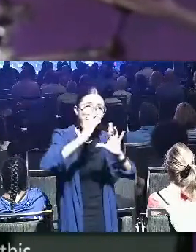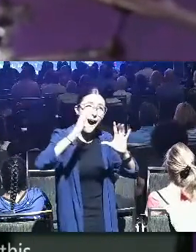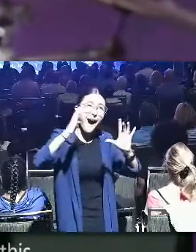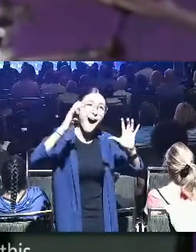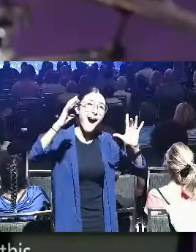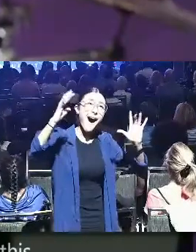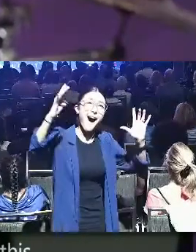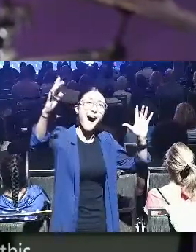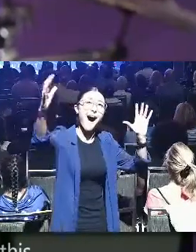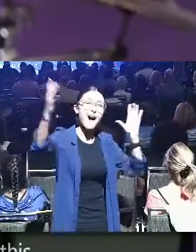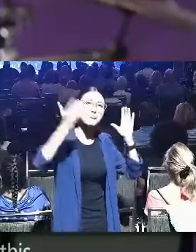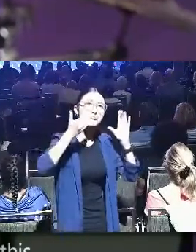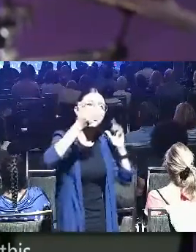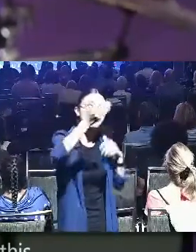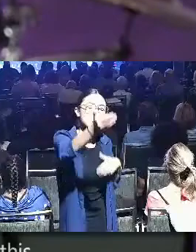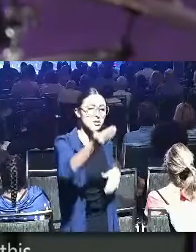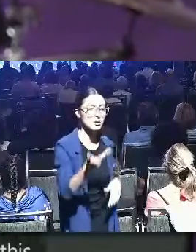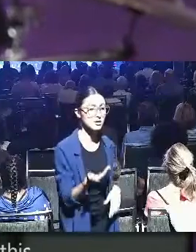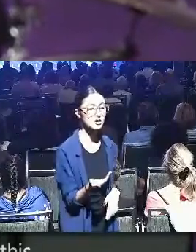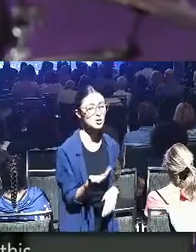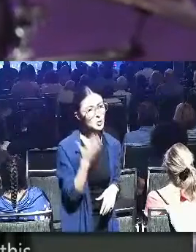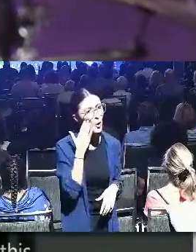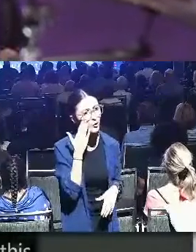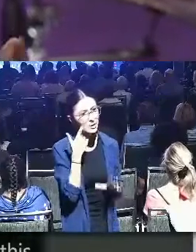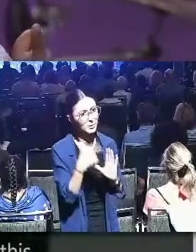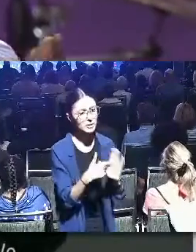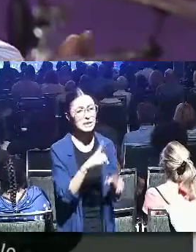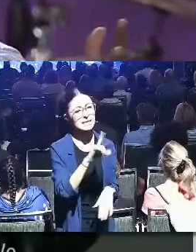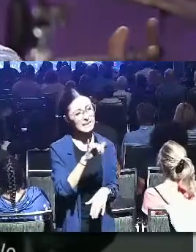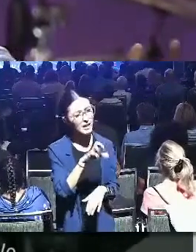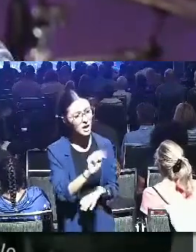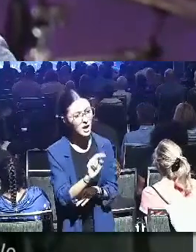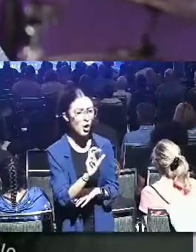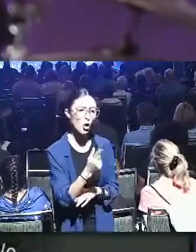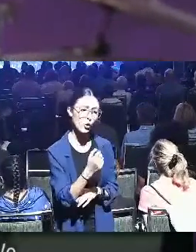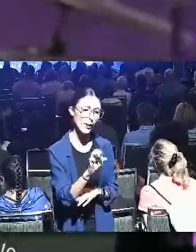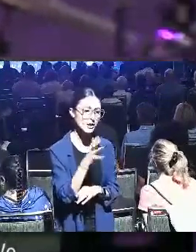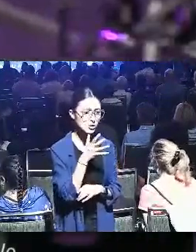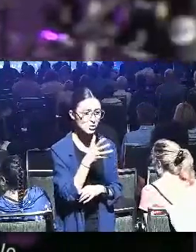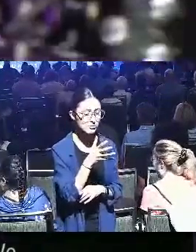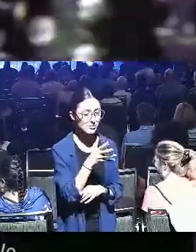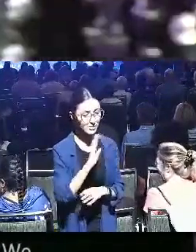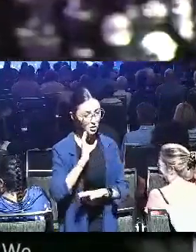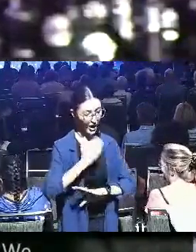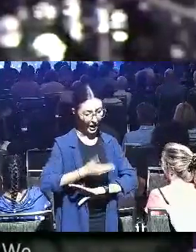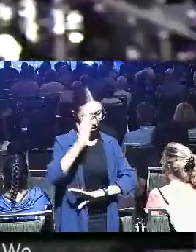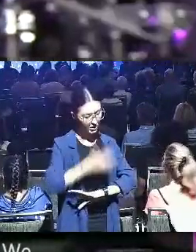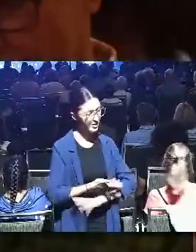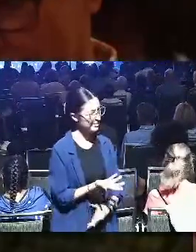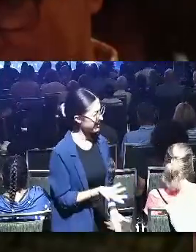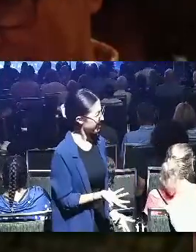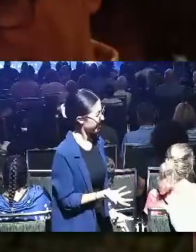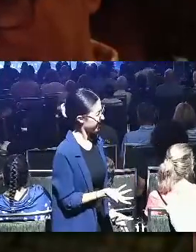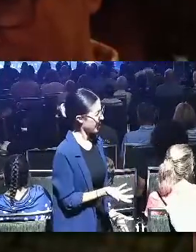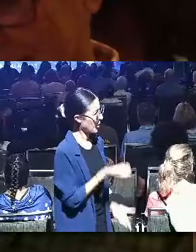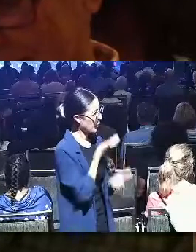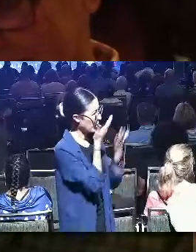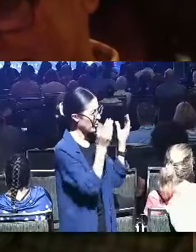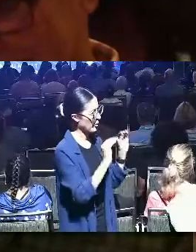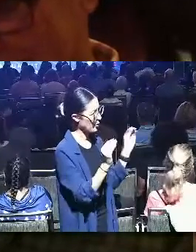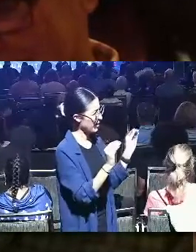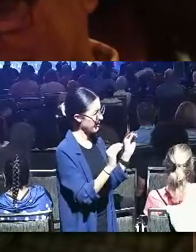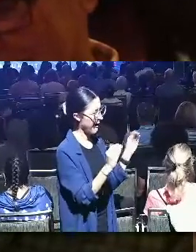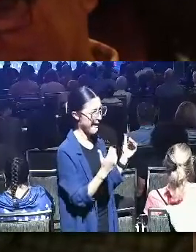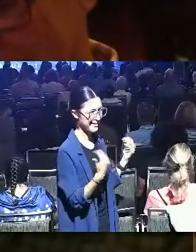Dylan? She's like, our grandchild. We have a grand, what am I missing here? It's really hard to follow a hope conversation like